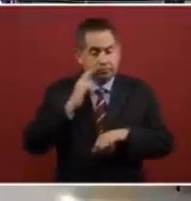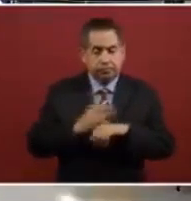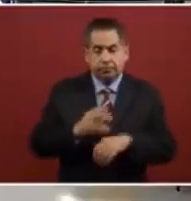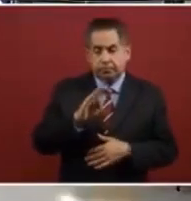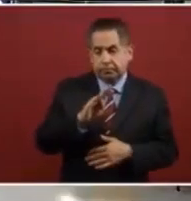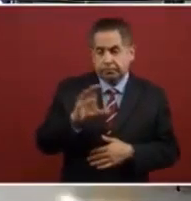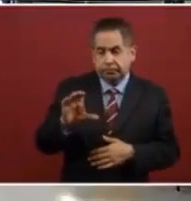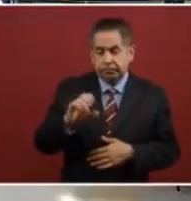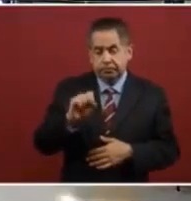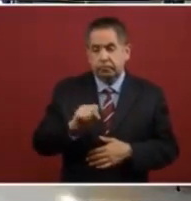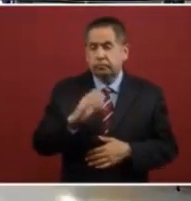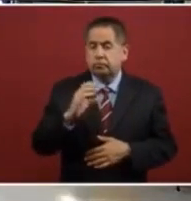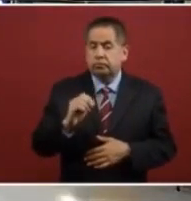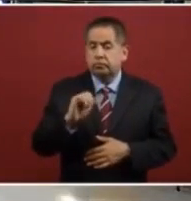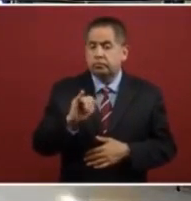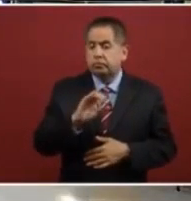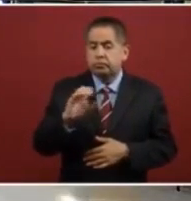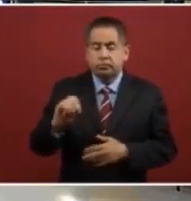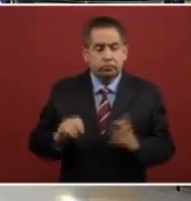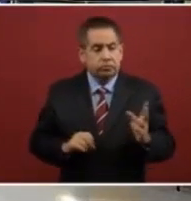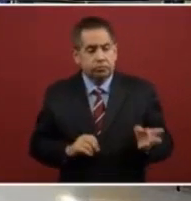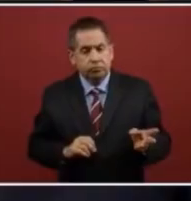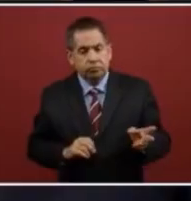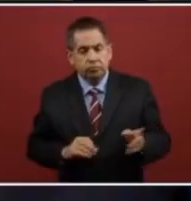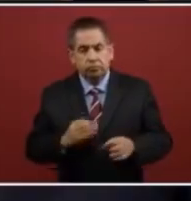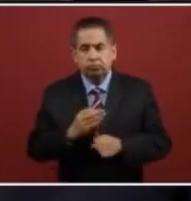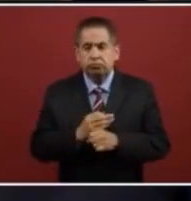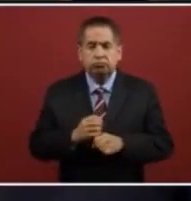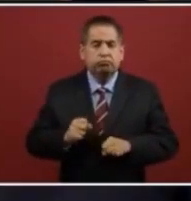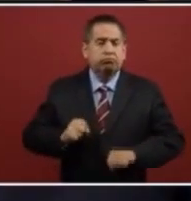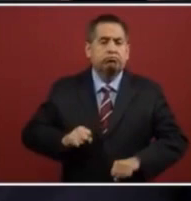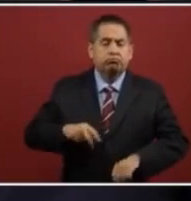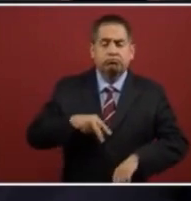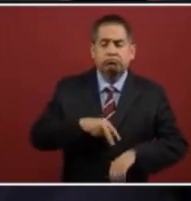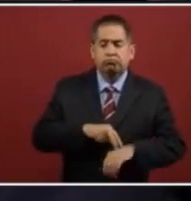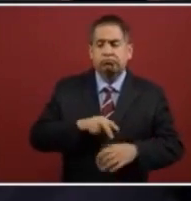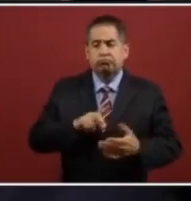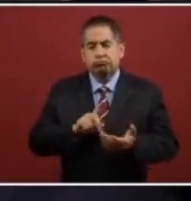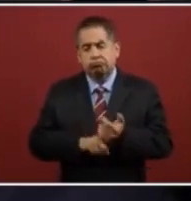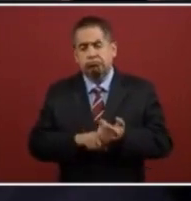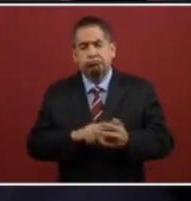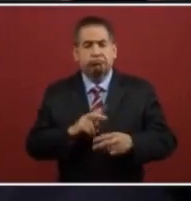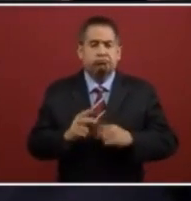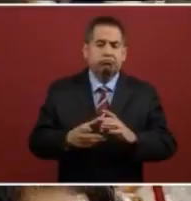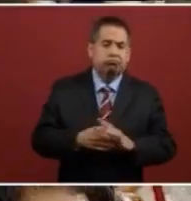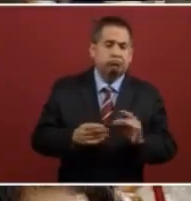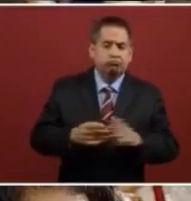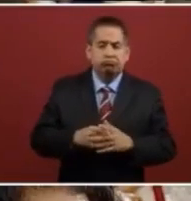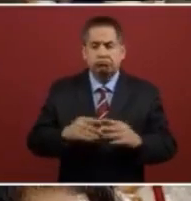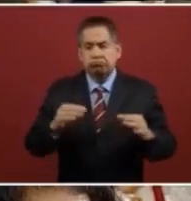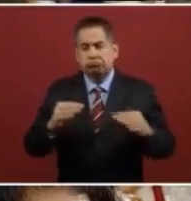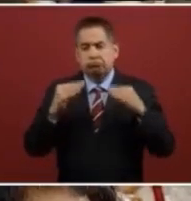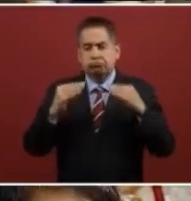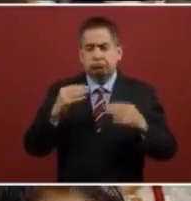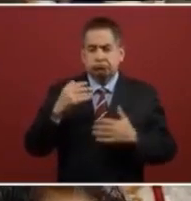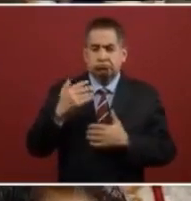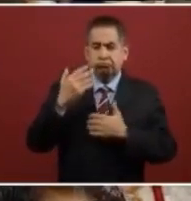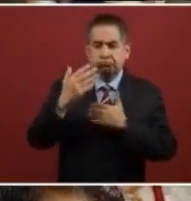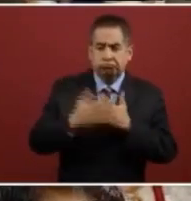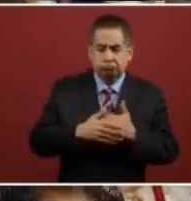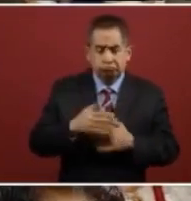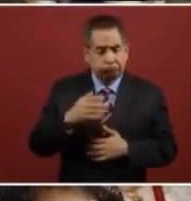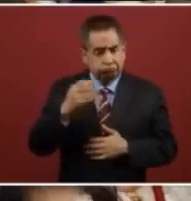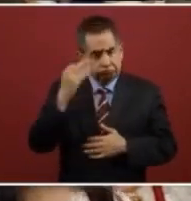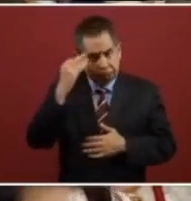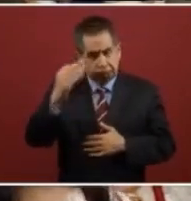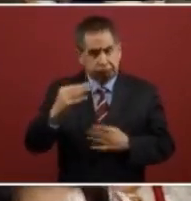Sur, Castro Cosío, pues está Baja aprovechando el California puesto Sur. para poder estar postulándose para una gobernatura. Entonces,